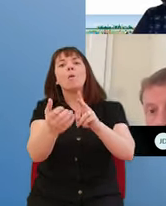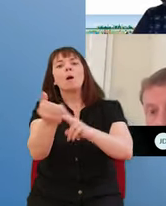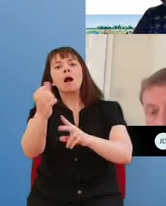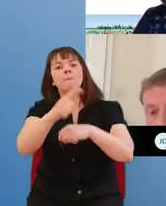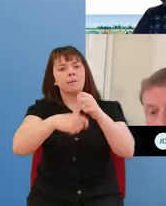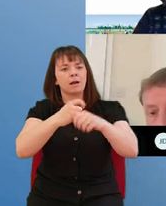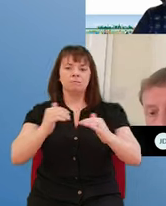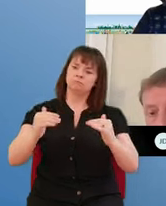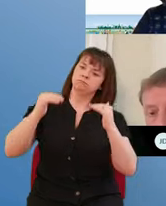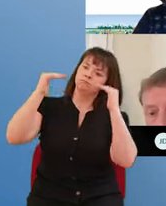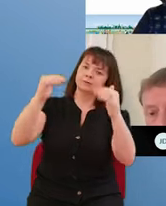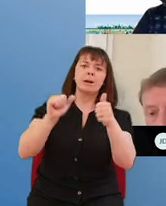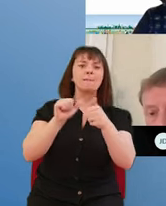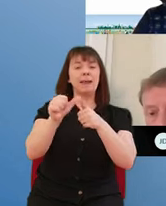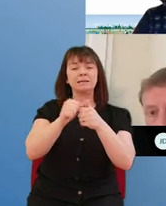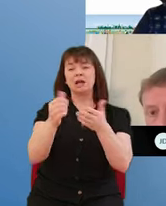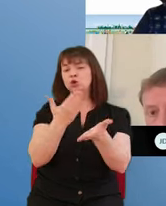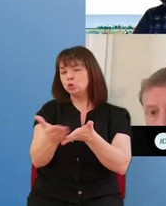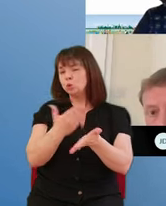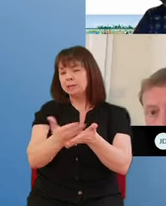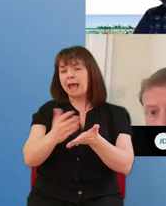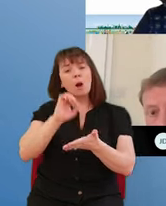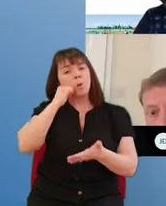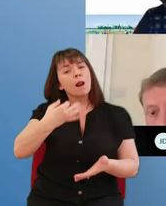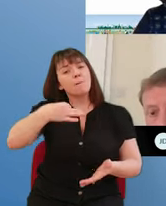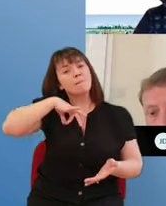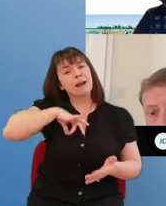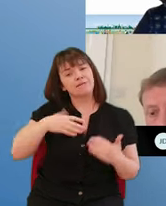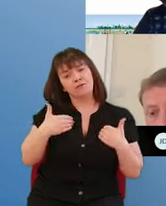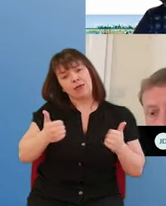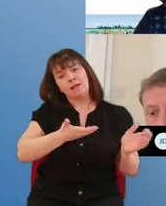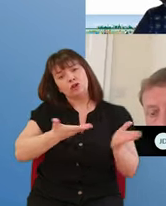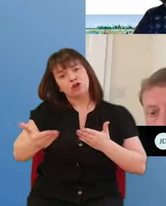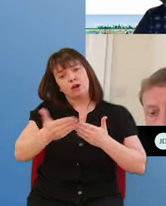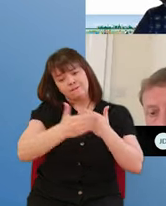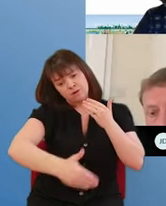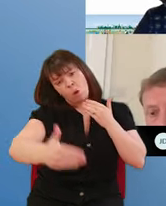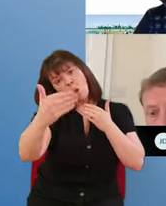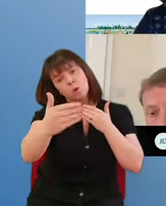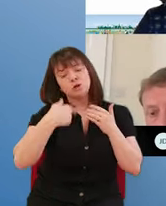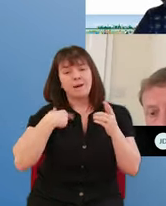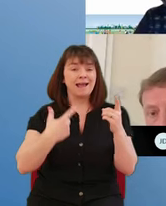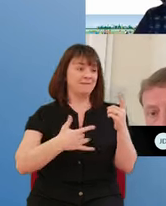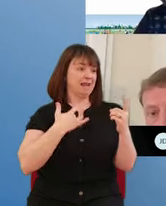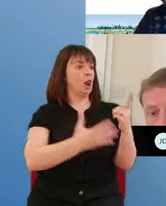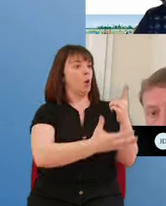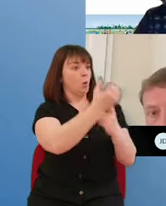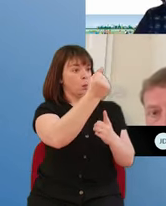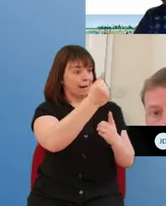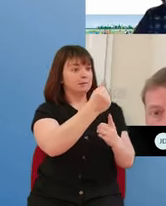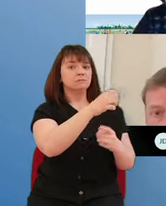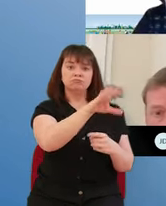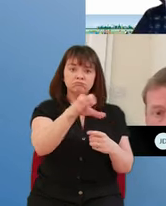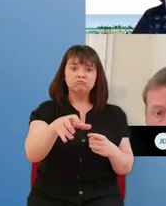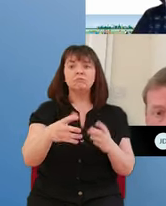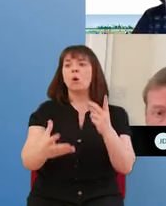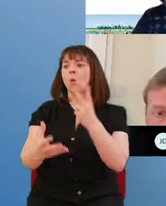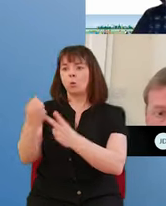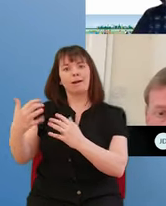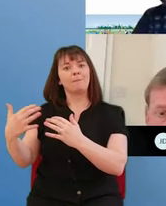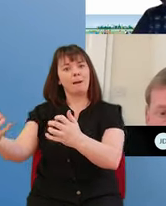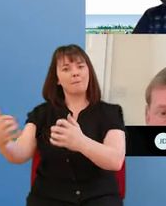members, if there's no more questions, whether they're happy to approve the papers as outlined by Claire? Yeah, great. Thank you